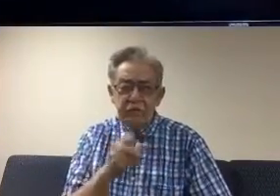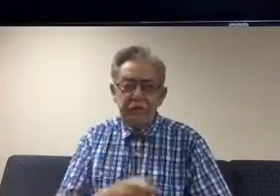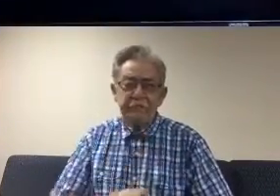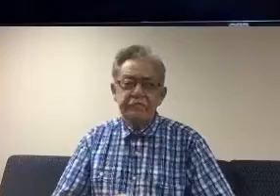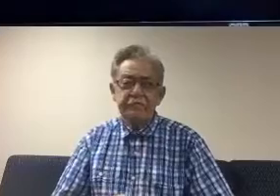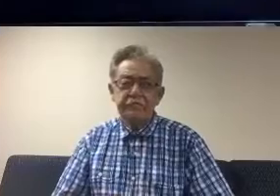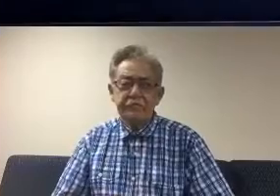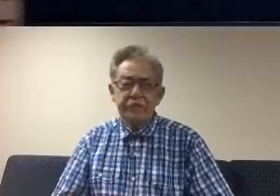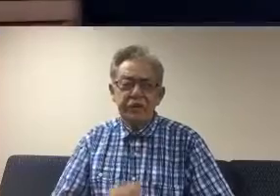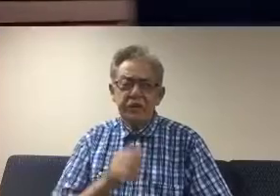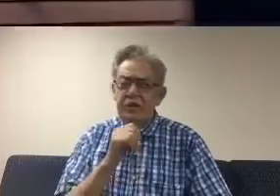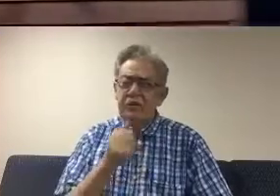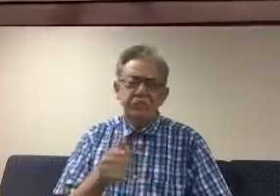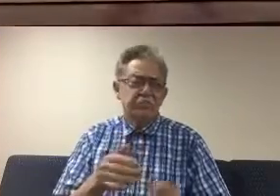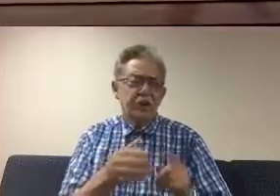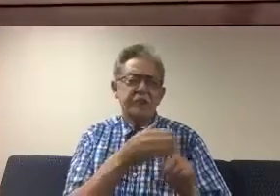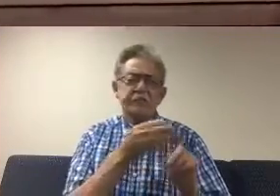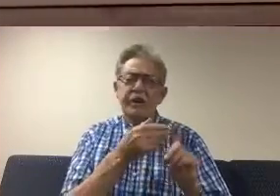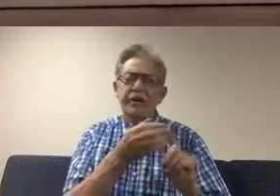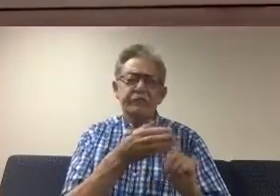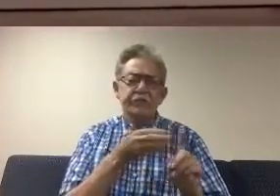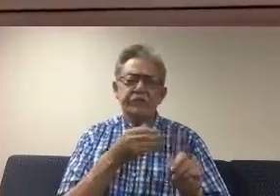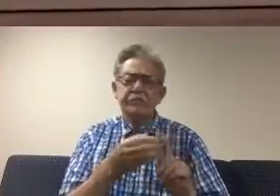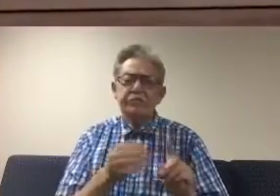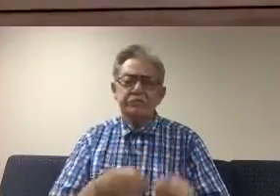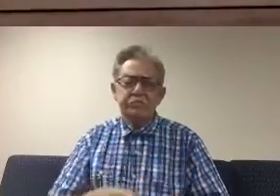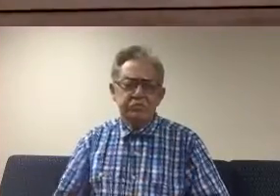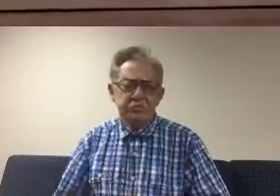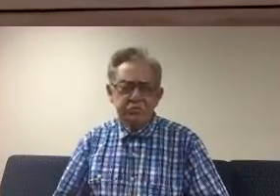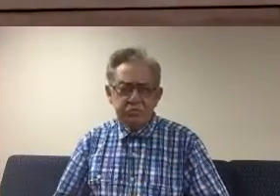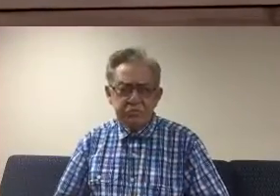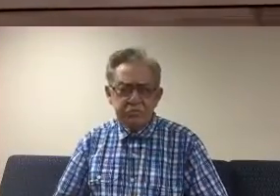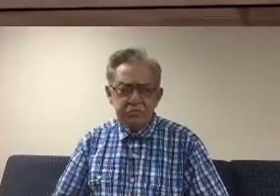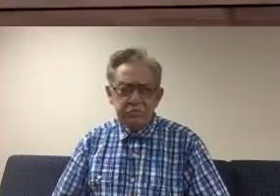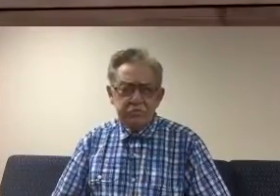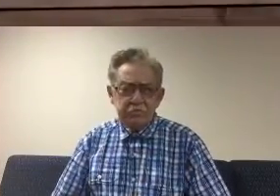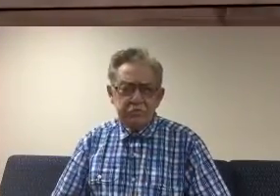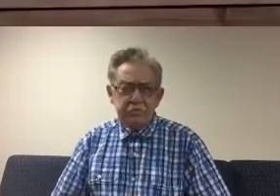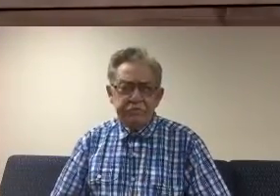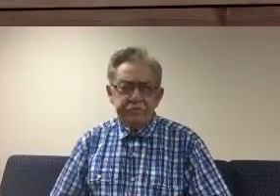It's not popular. Okay? It's not popular.